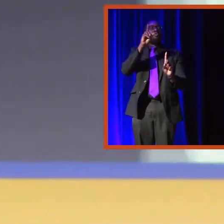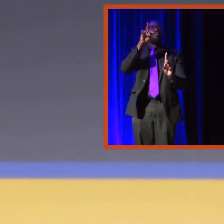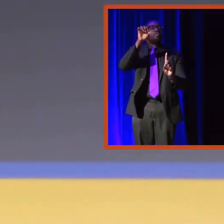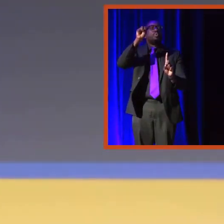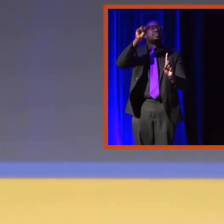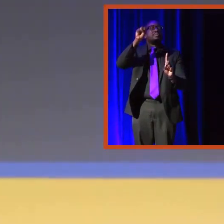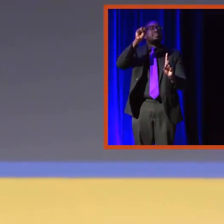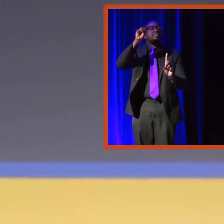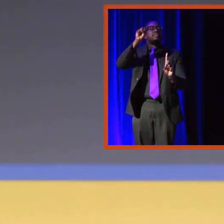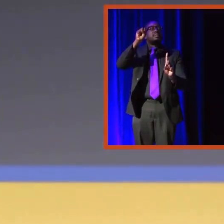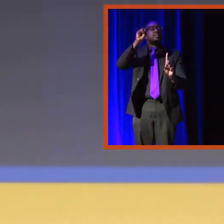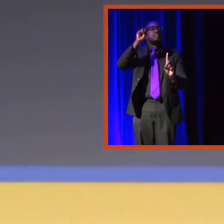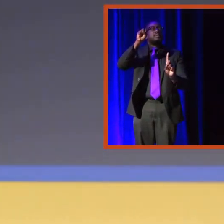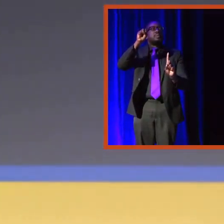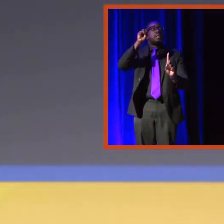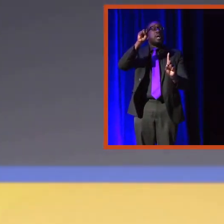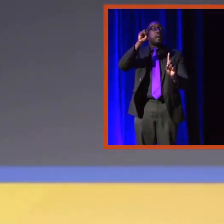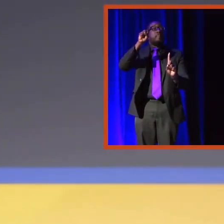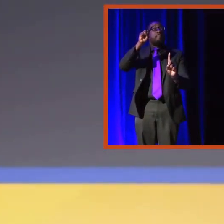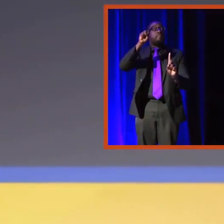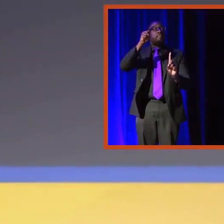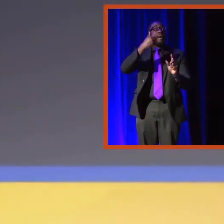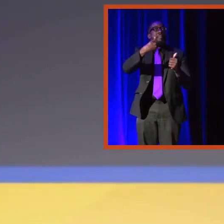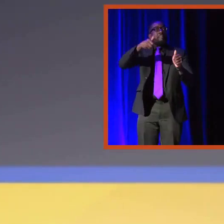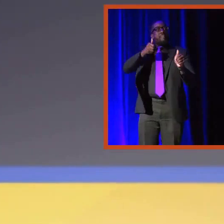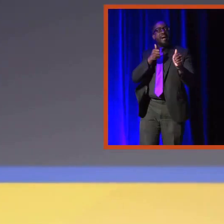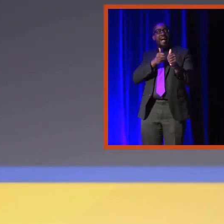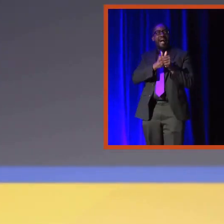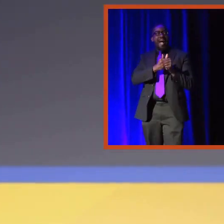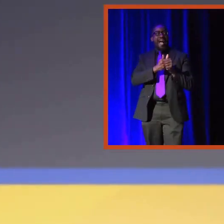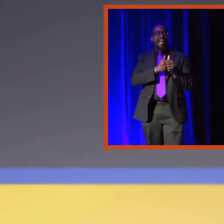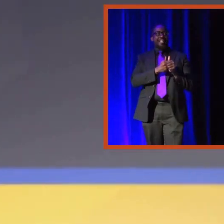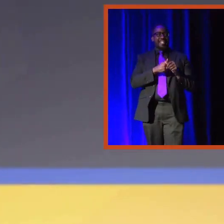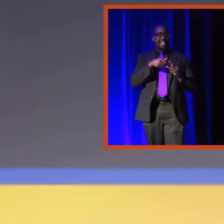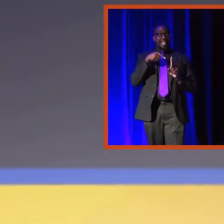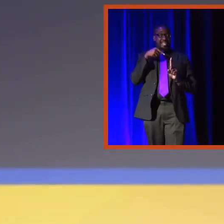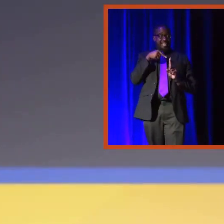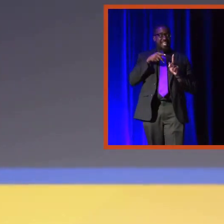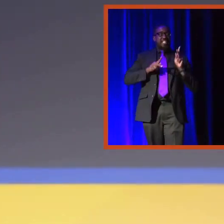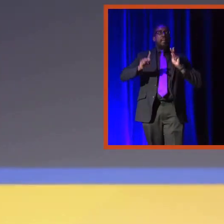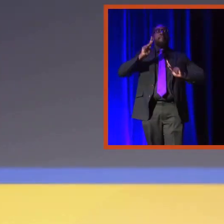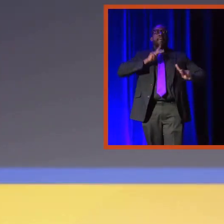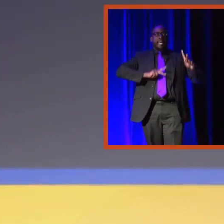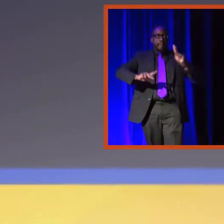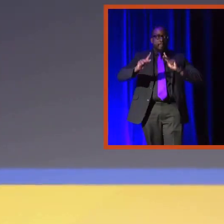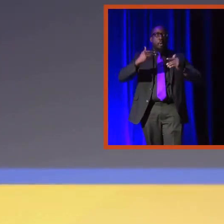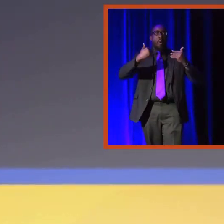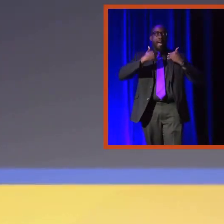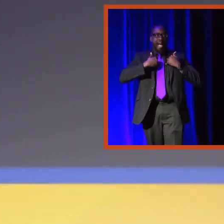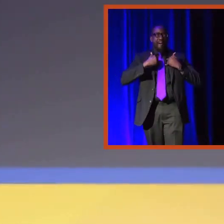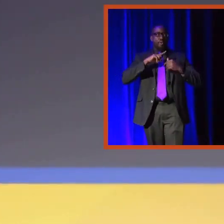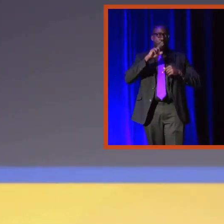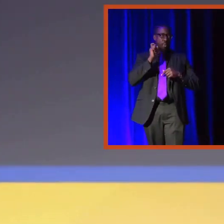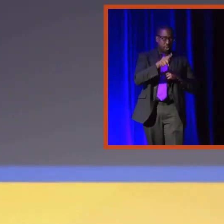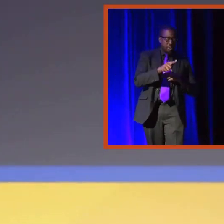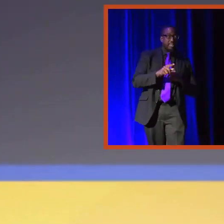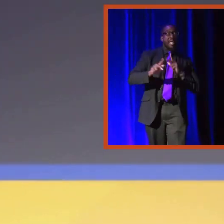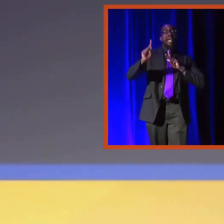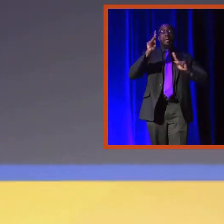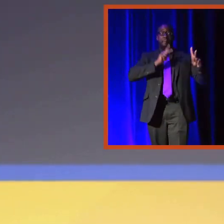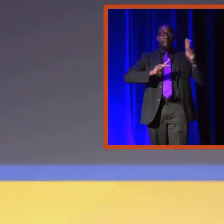day, it's the people who have the questions and the chemical vision, and we have